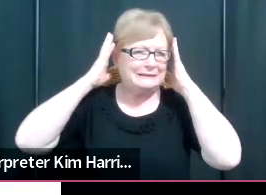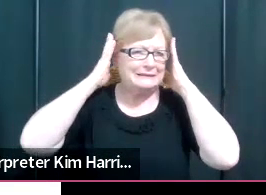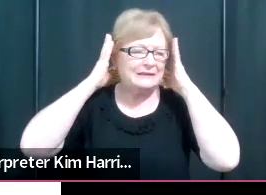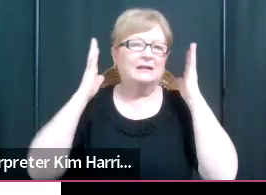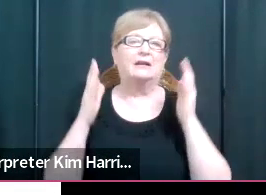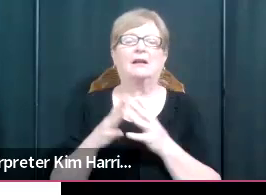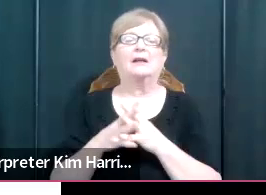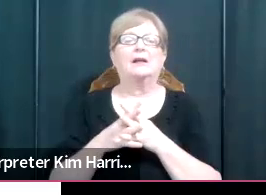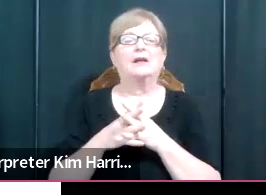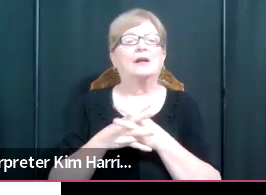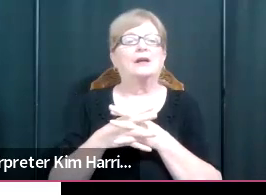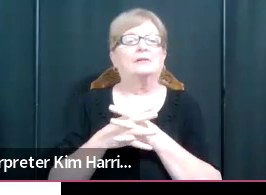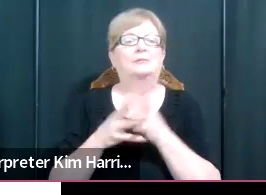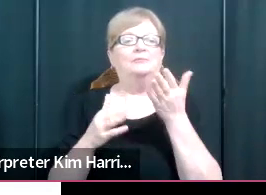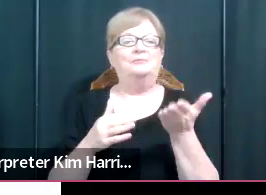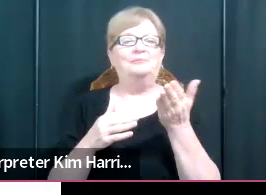Next slide.